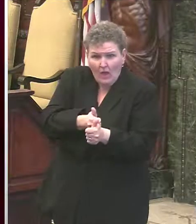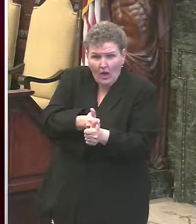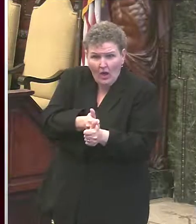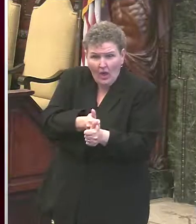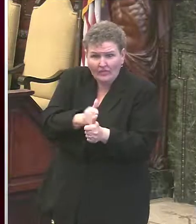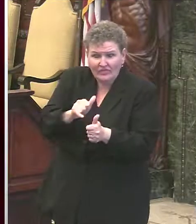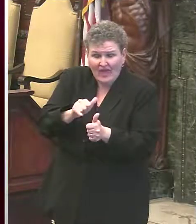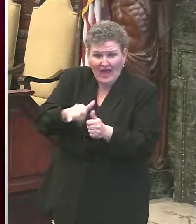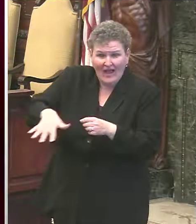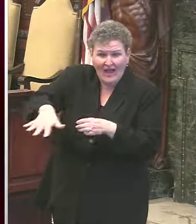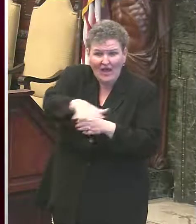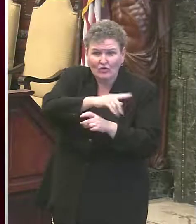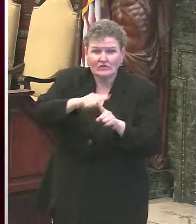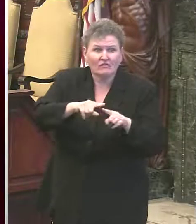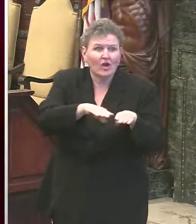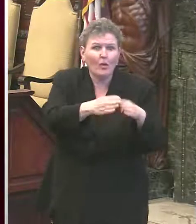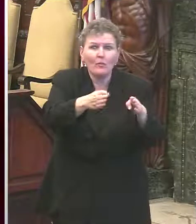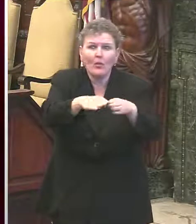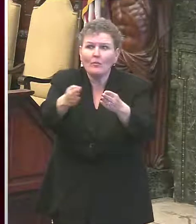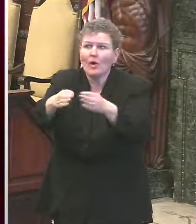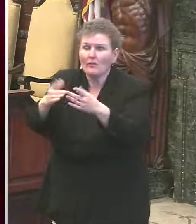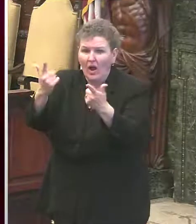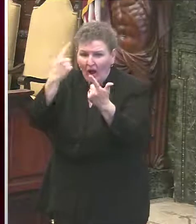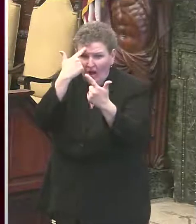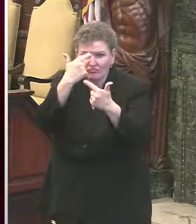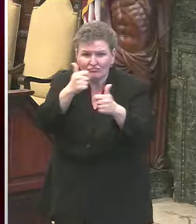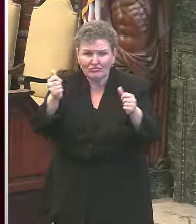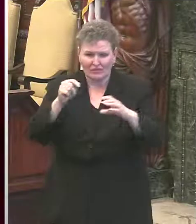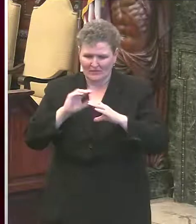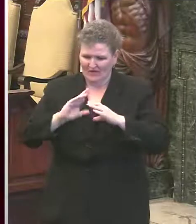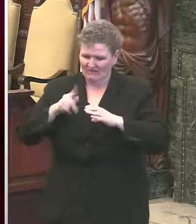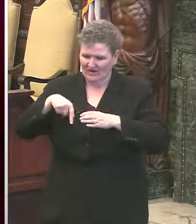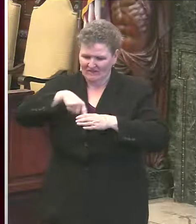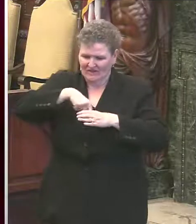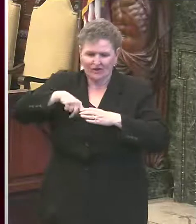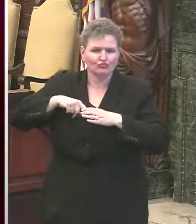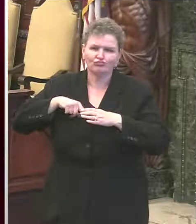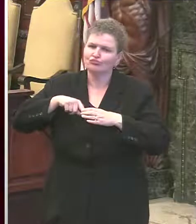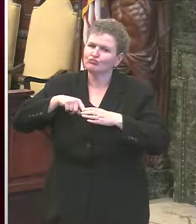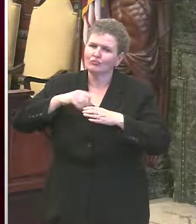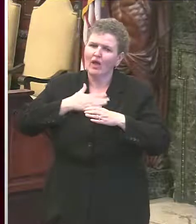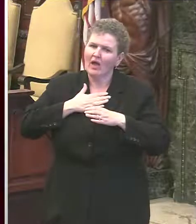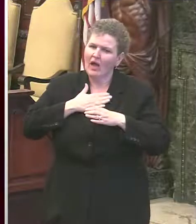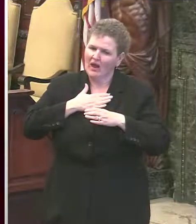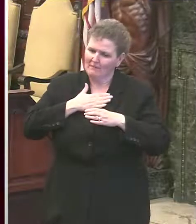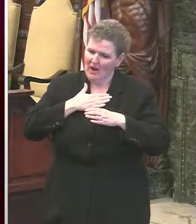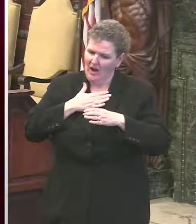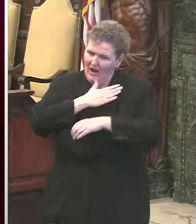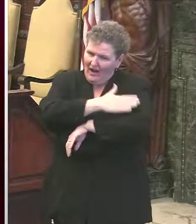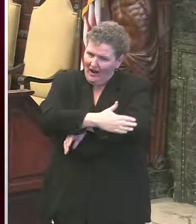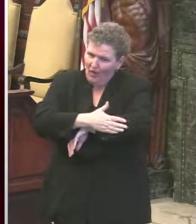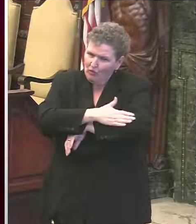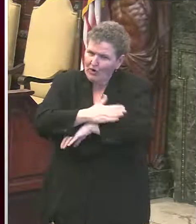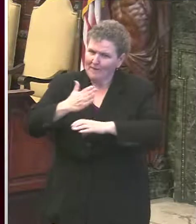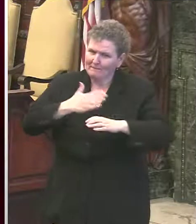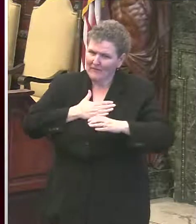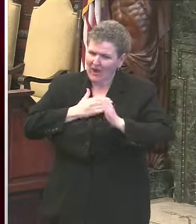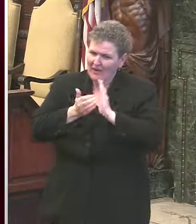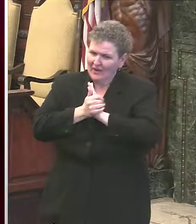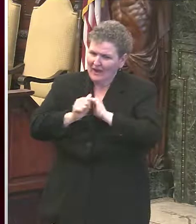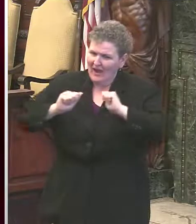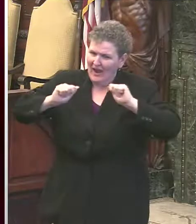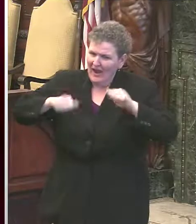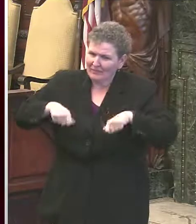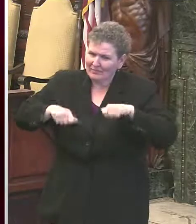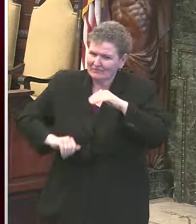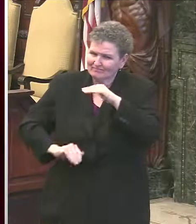the decisions that they make. But this is Philadelphia. We're our own county, and we have the ability and